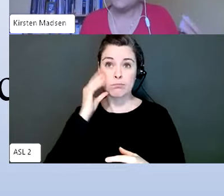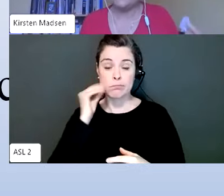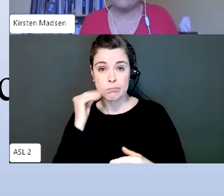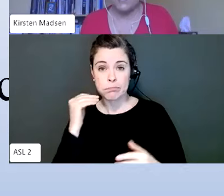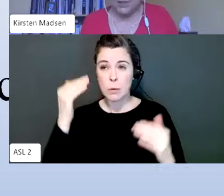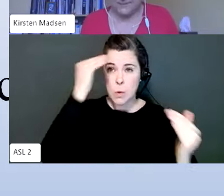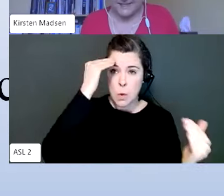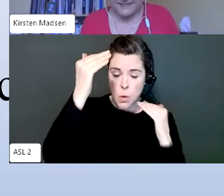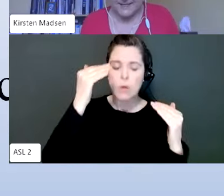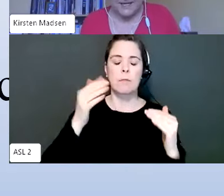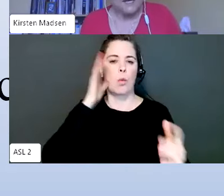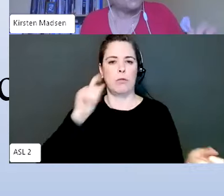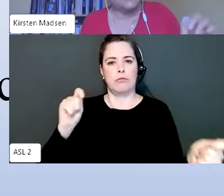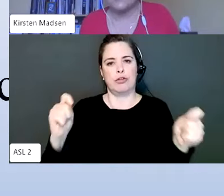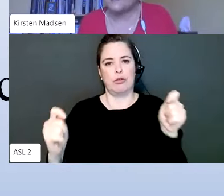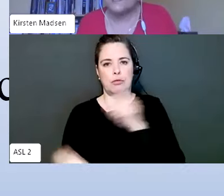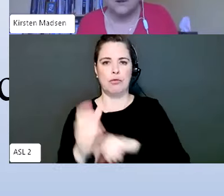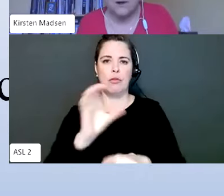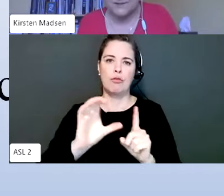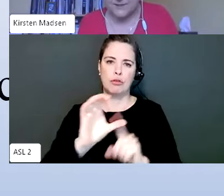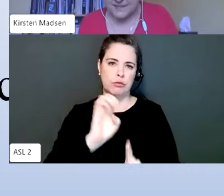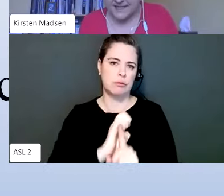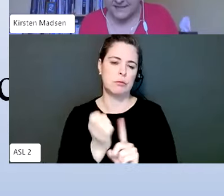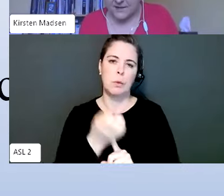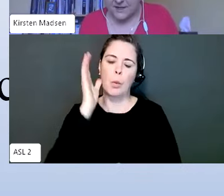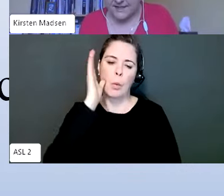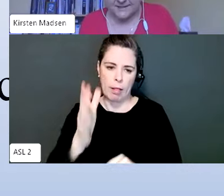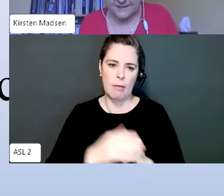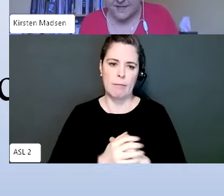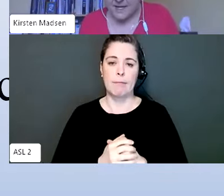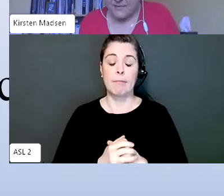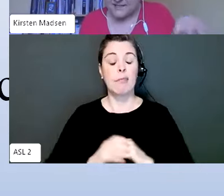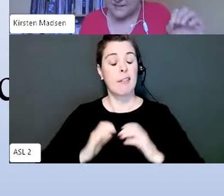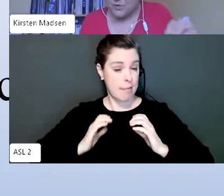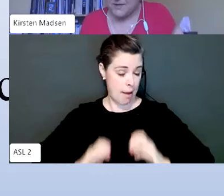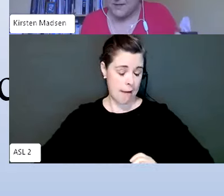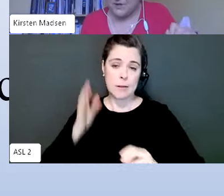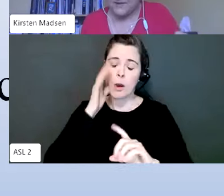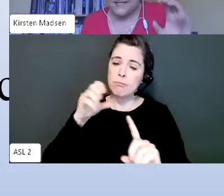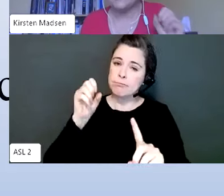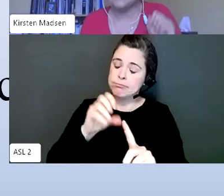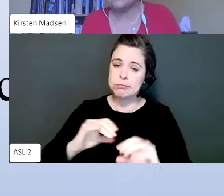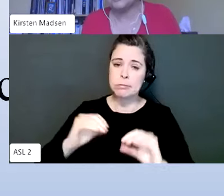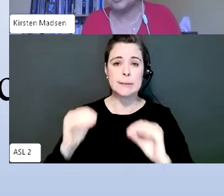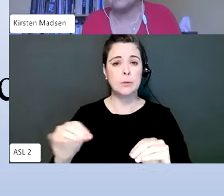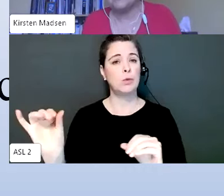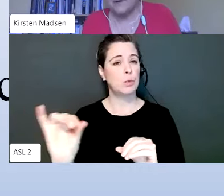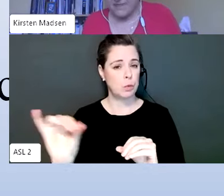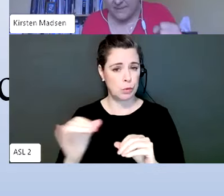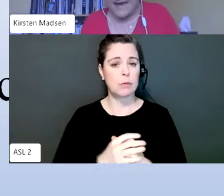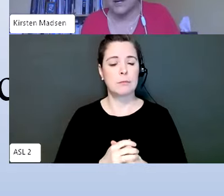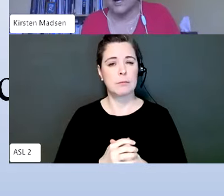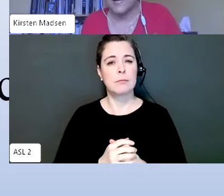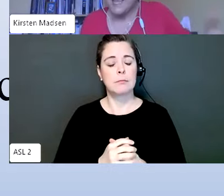this environment. Clients are also an intended audience, because the more people that take ownership,